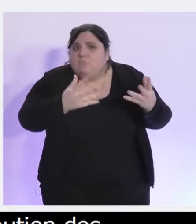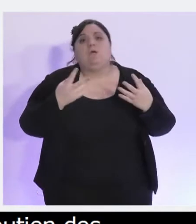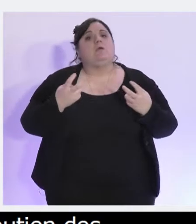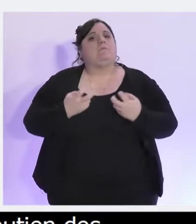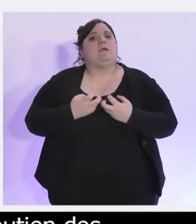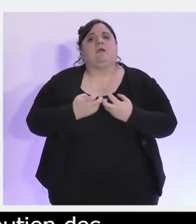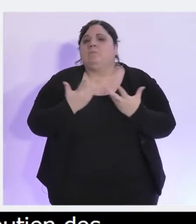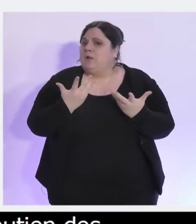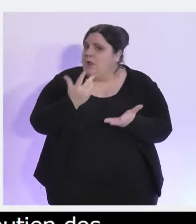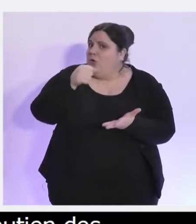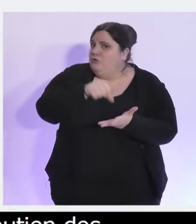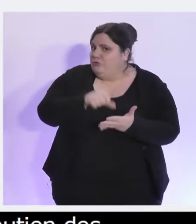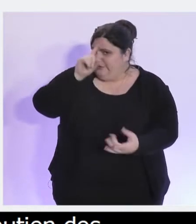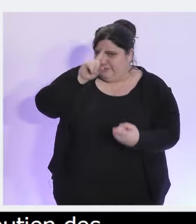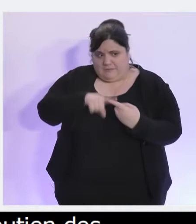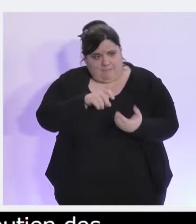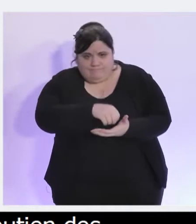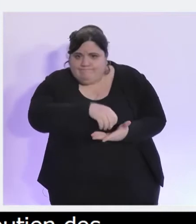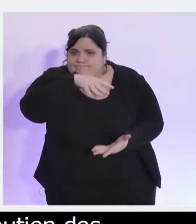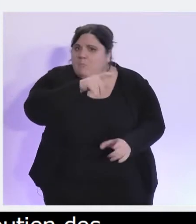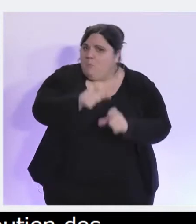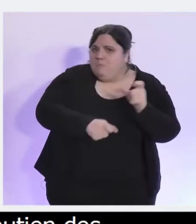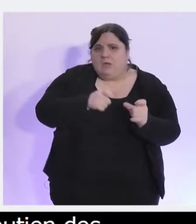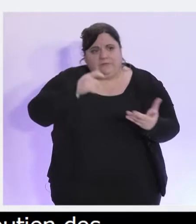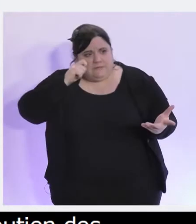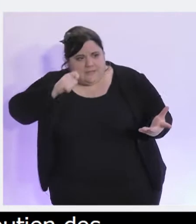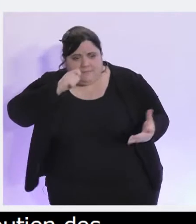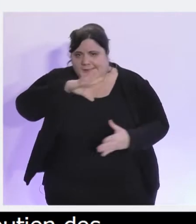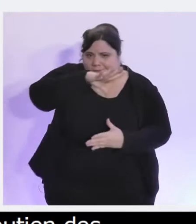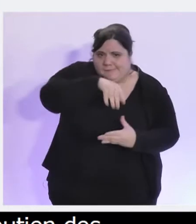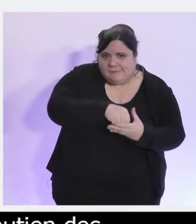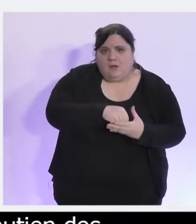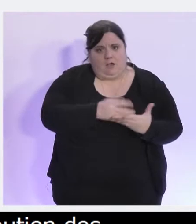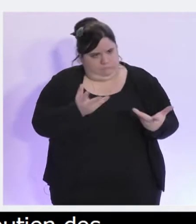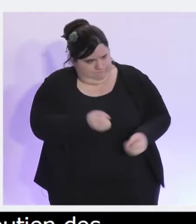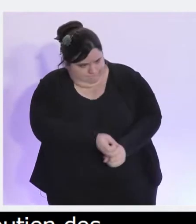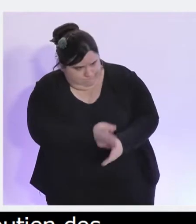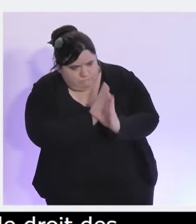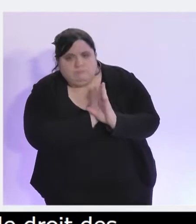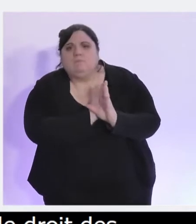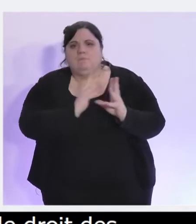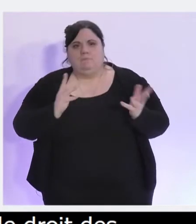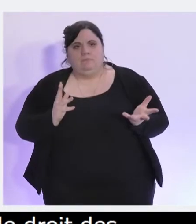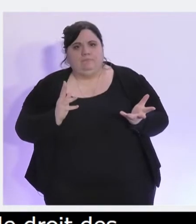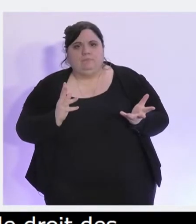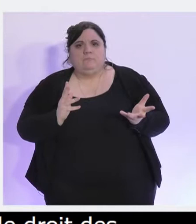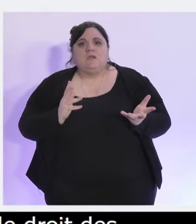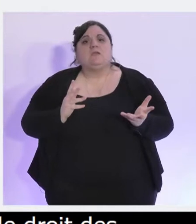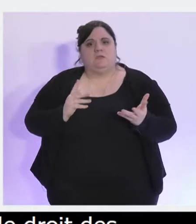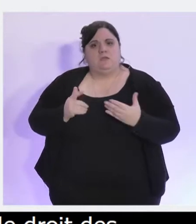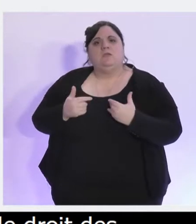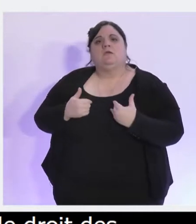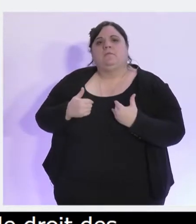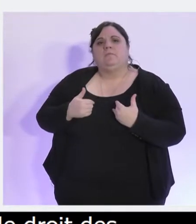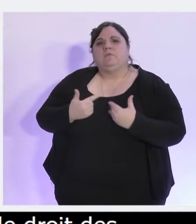in 2022 for a centre on accessibility and also the European Handicapped Card.